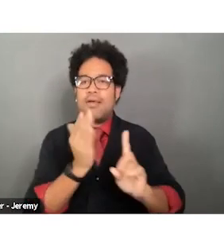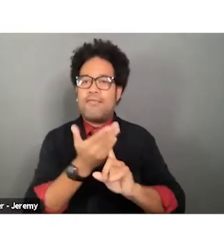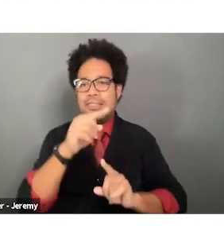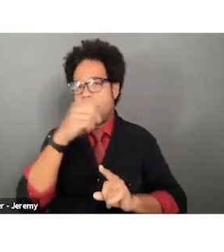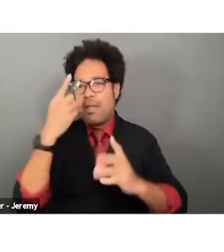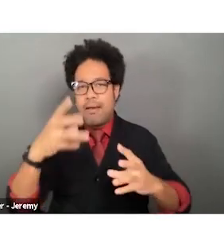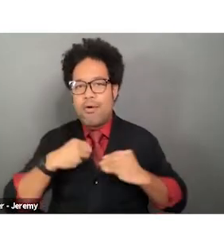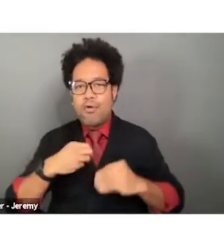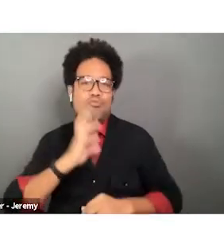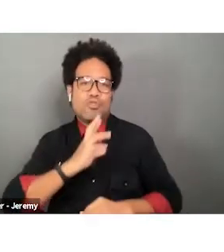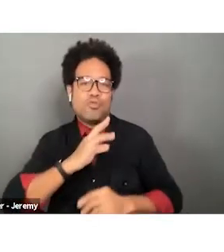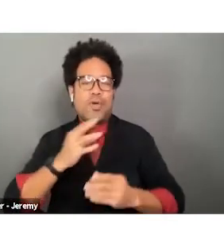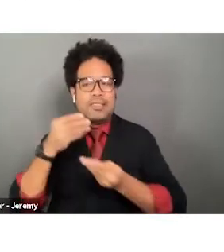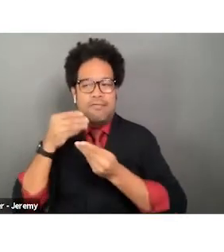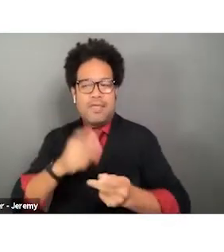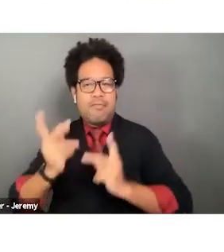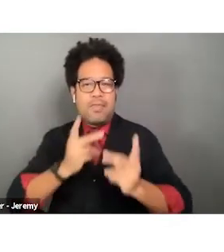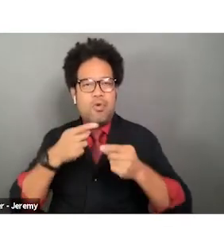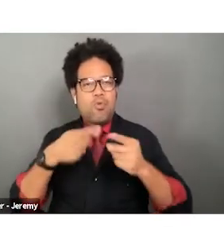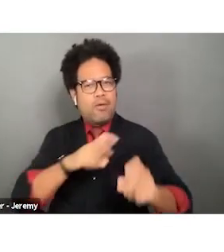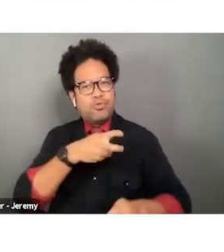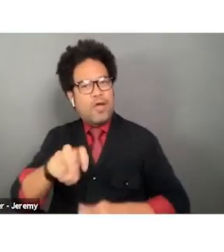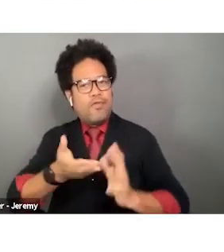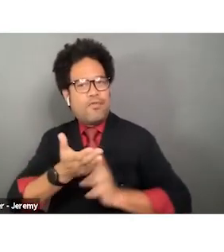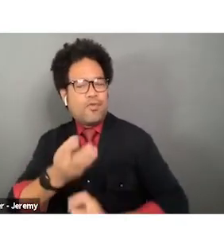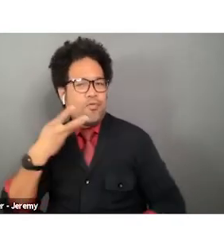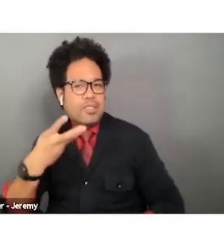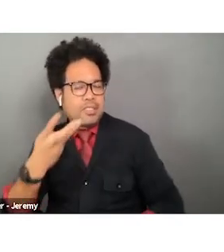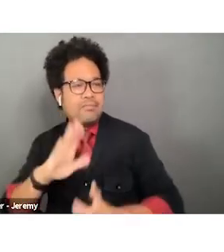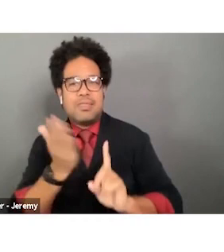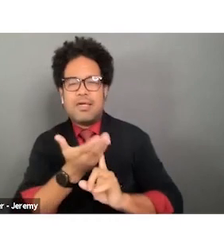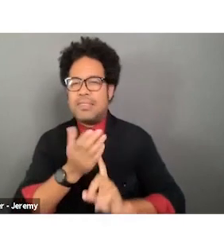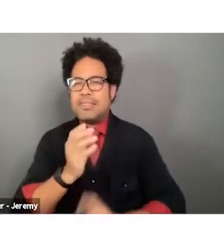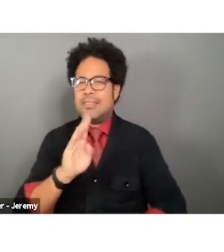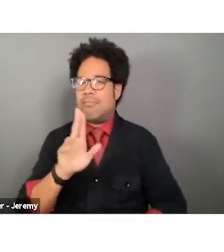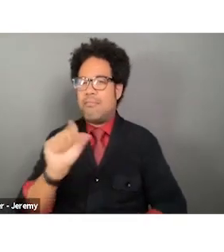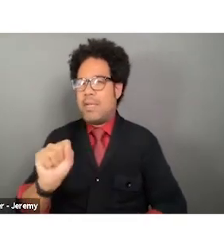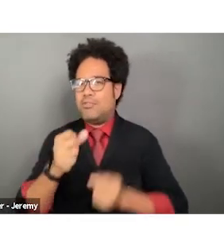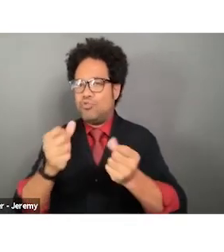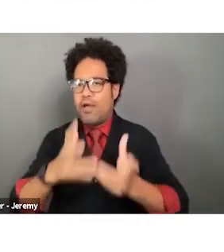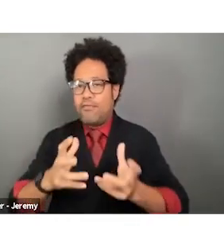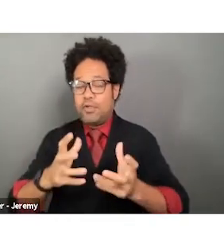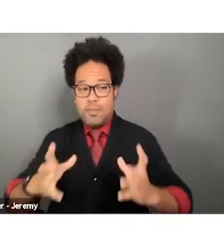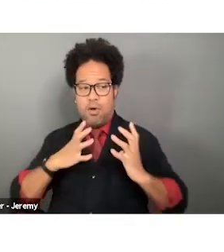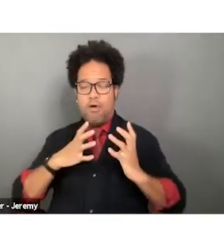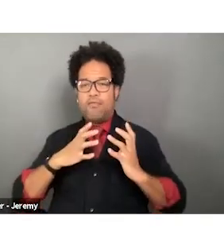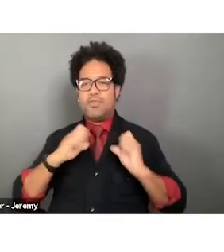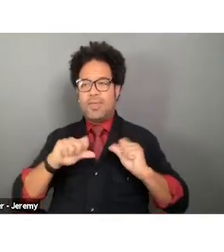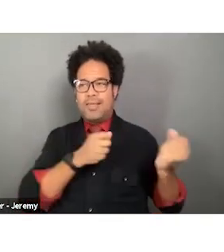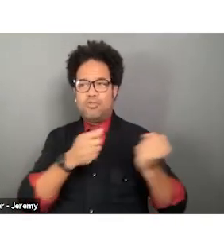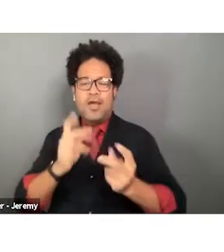as they were traveling to Washington, convincing bus drivers to take a day off so they could drive people to the